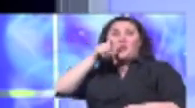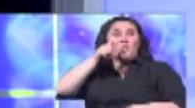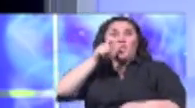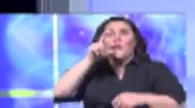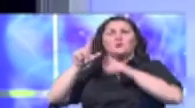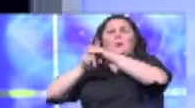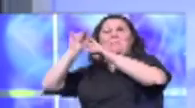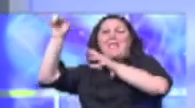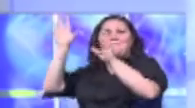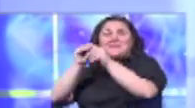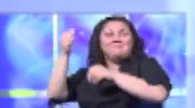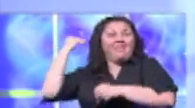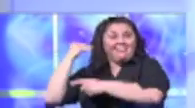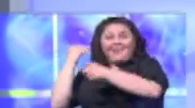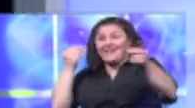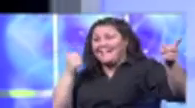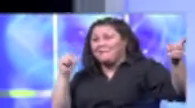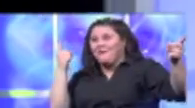Anyone?